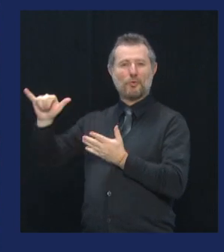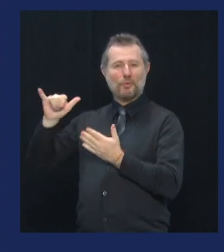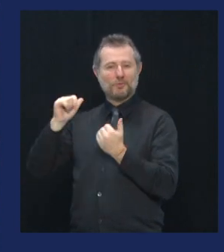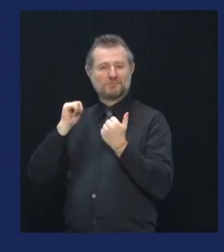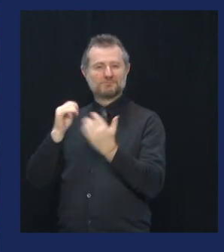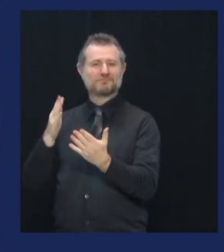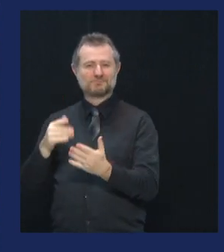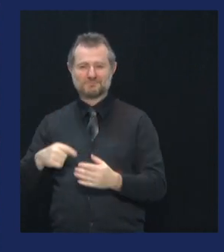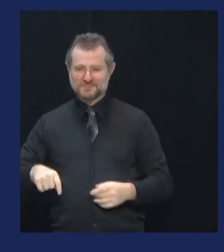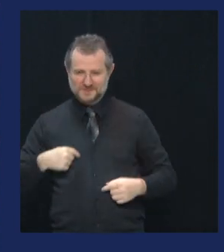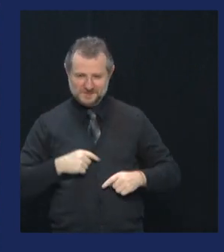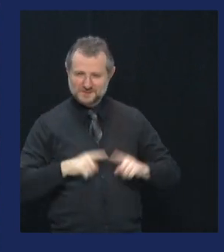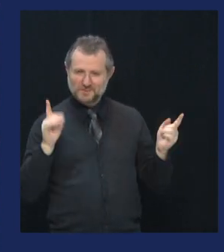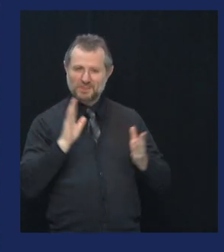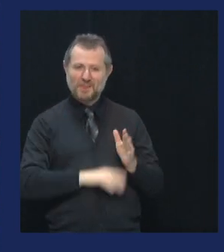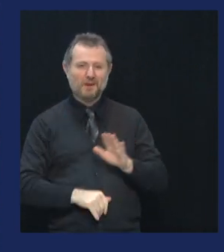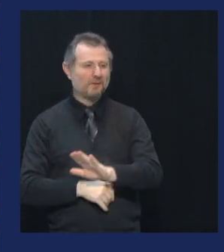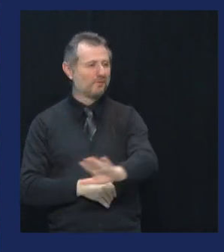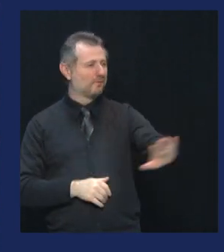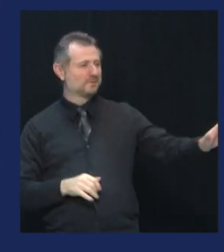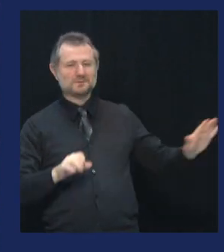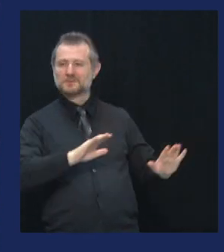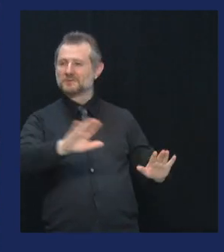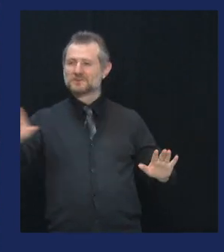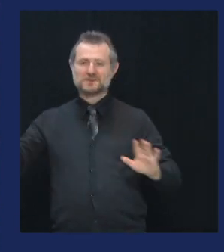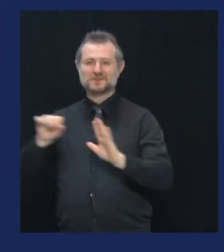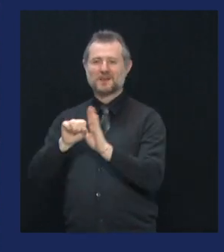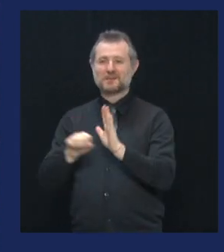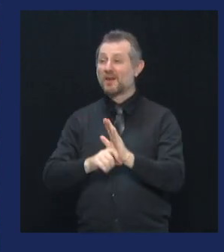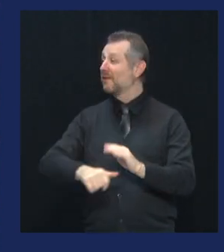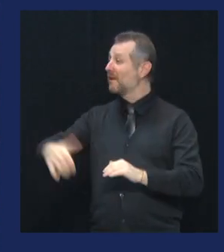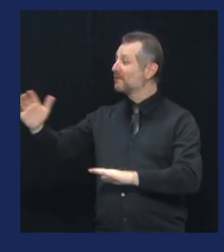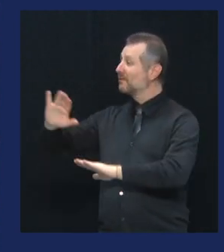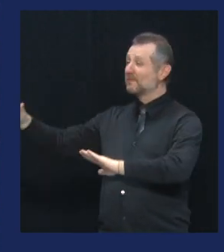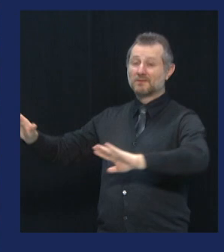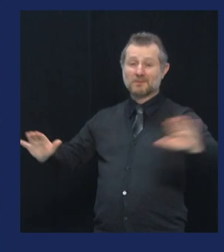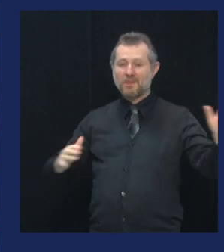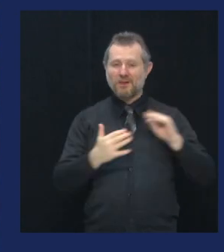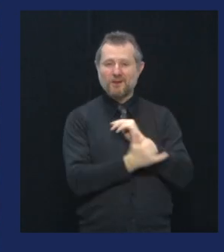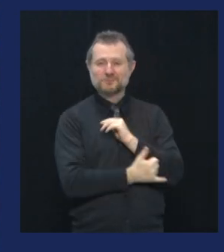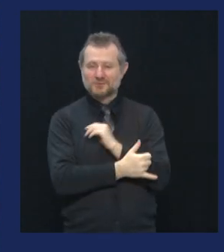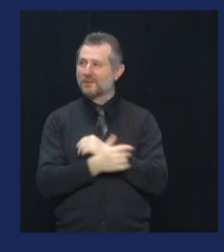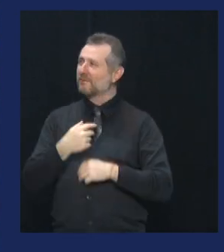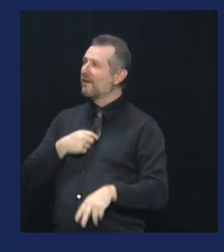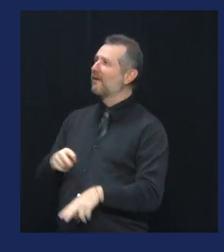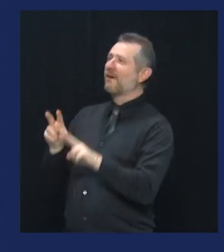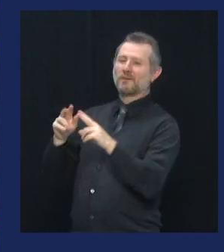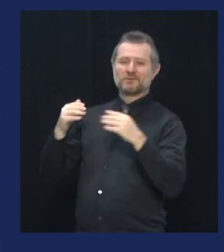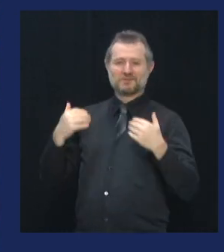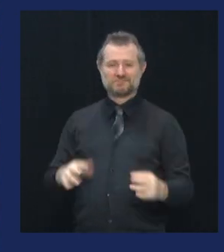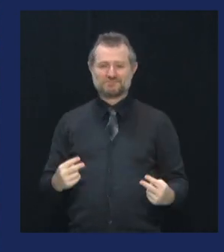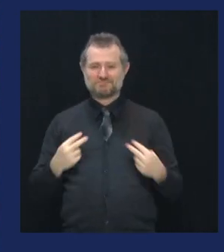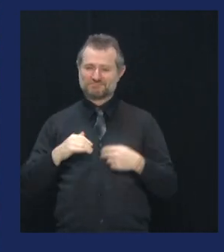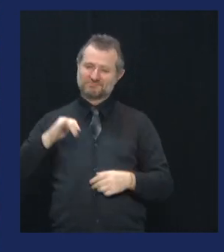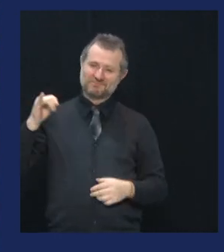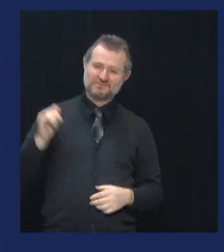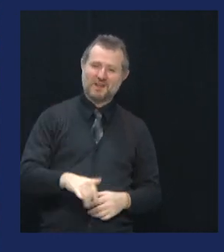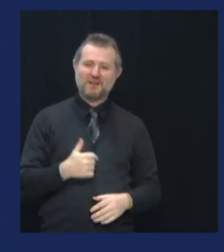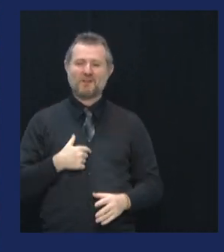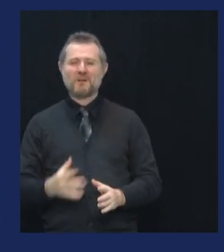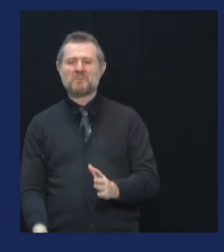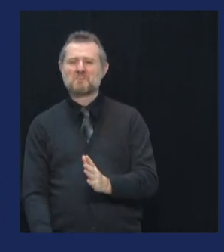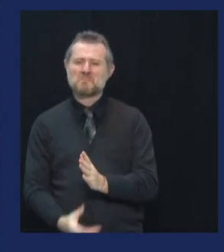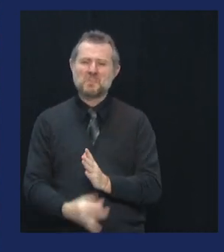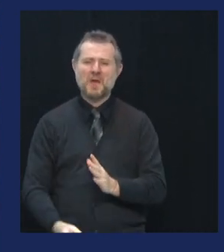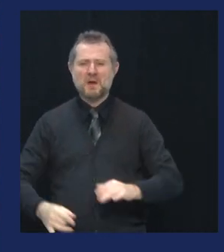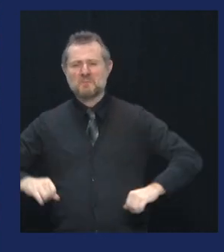everyone else and everywhere else. That special ability, that talent that allows us to build